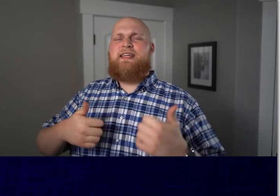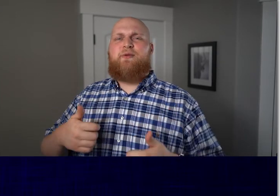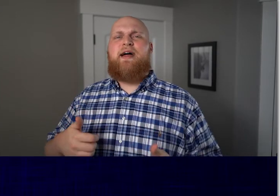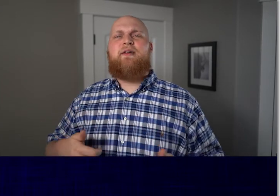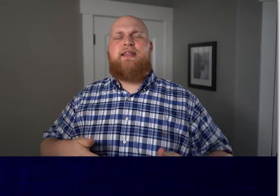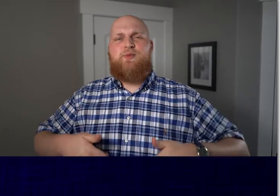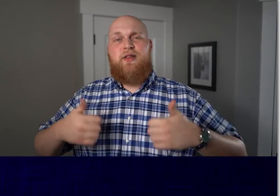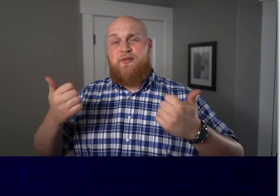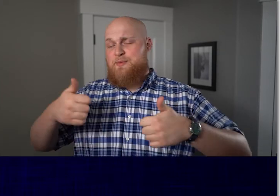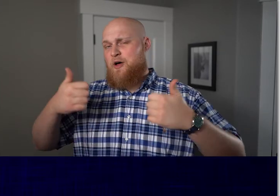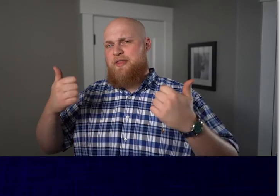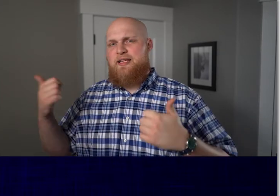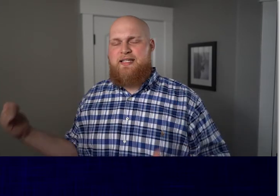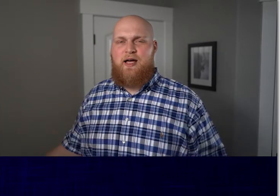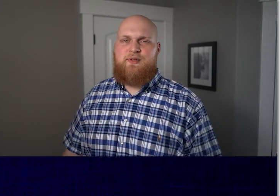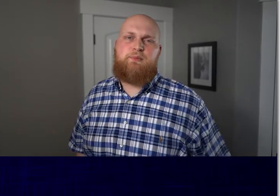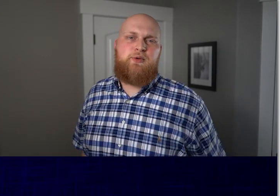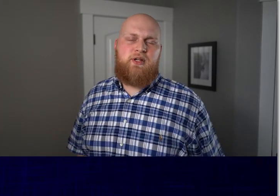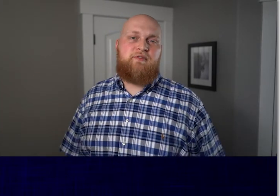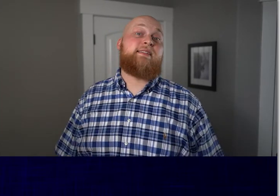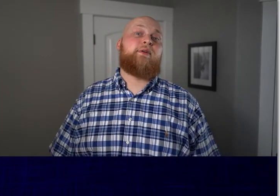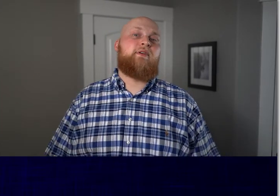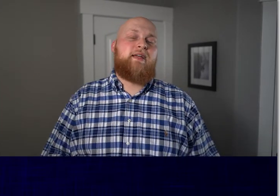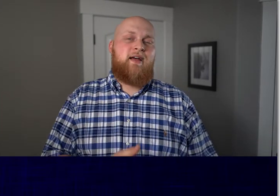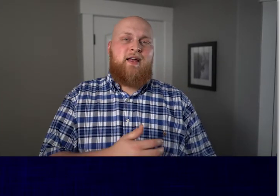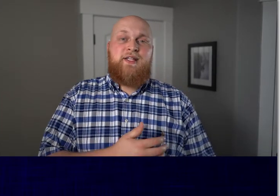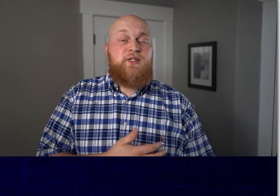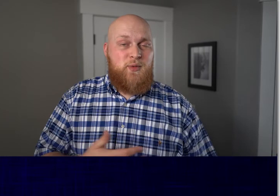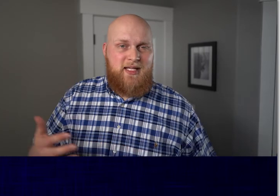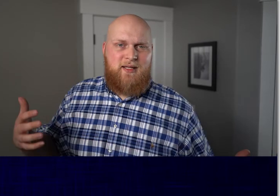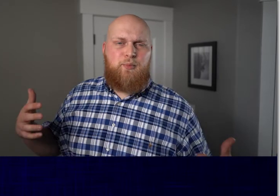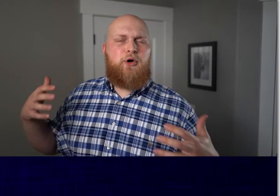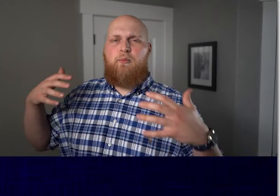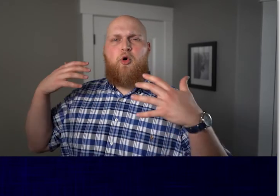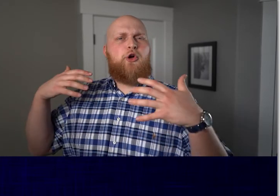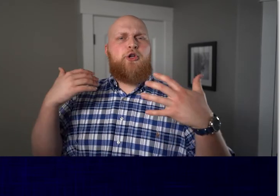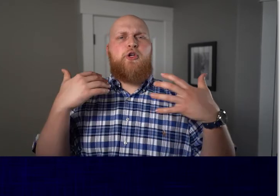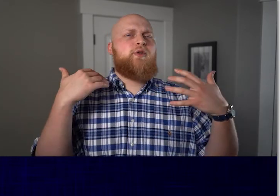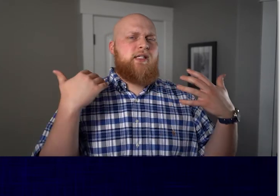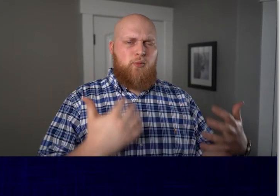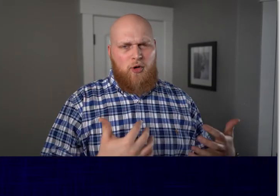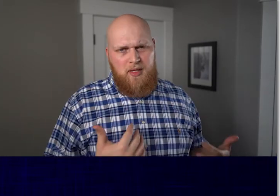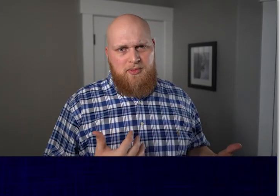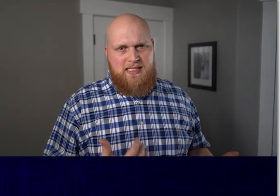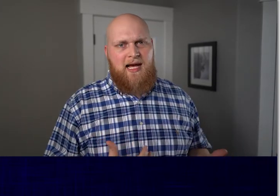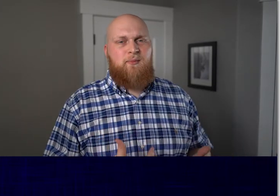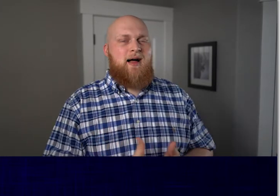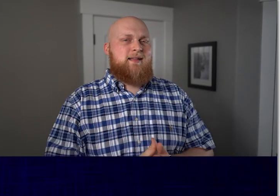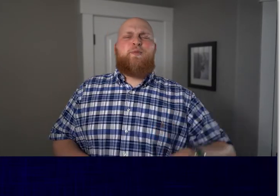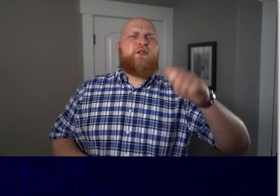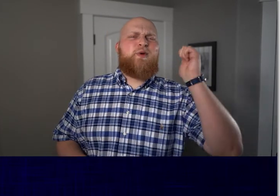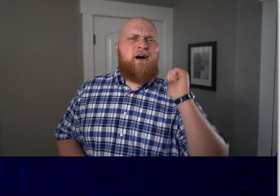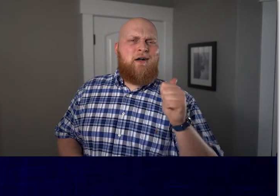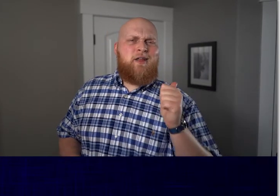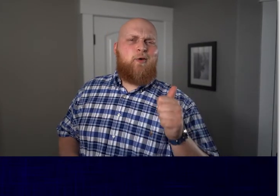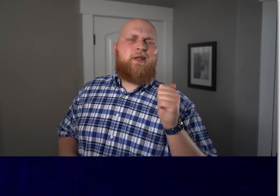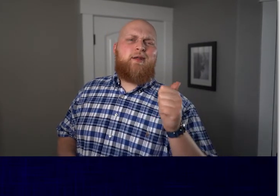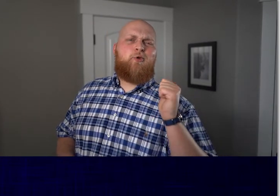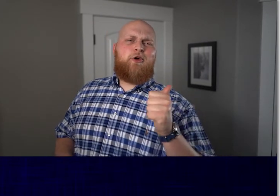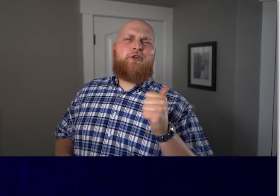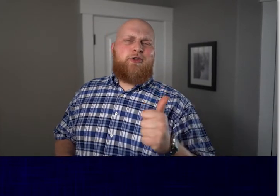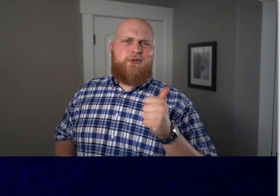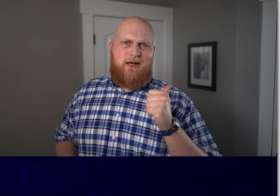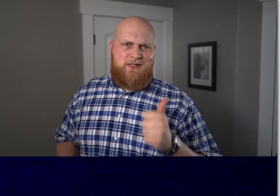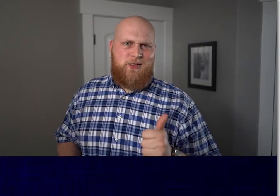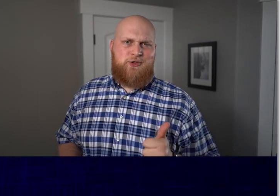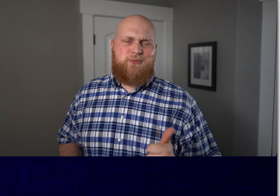time and sticking around is one of those small things that helps boost our visibility so that we can put more good news in more people's timelines. Because we all know we need